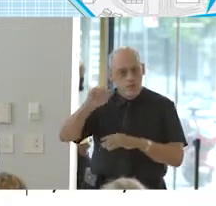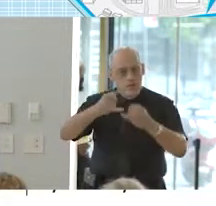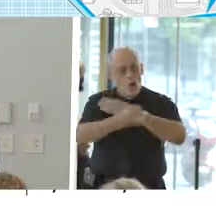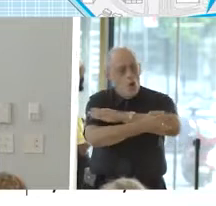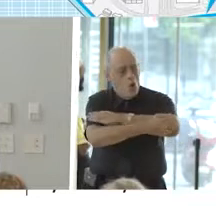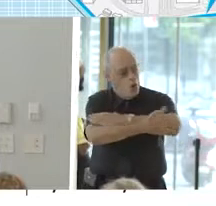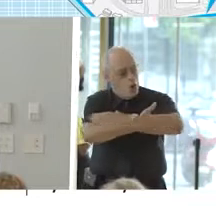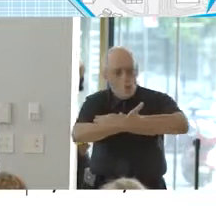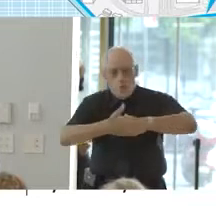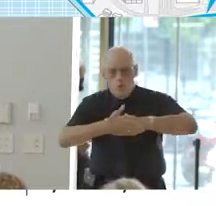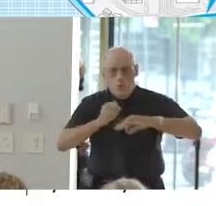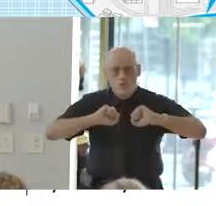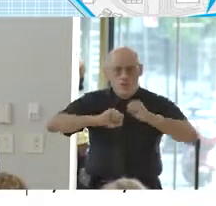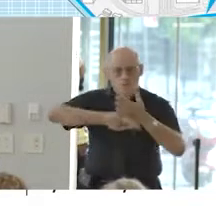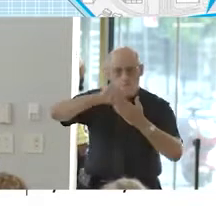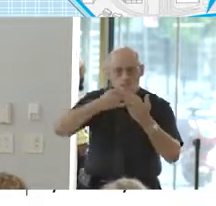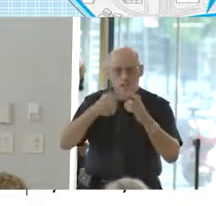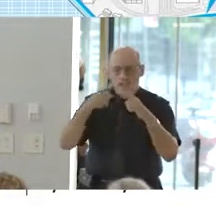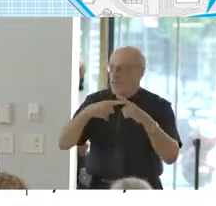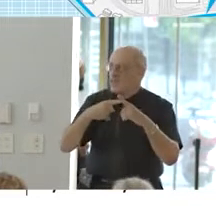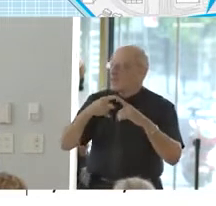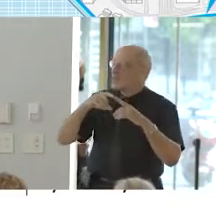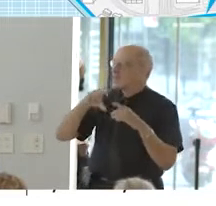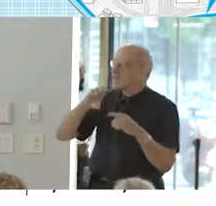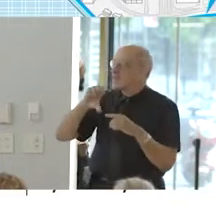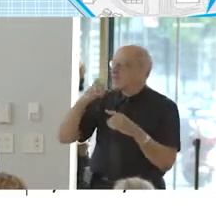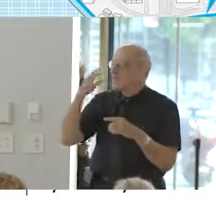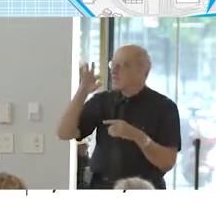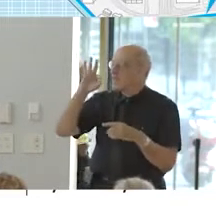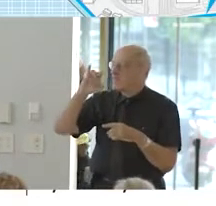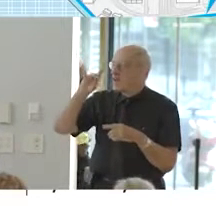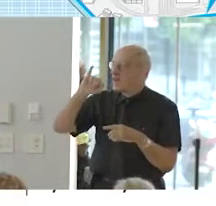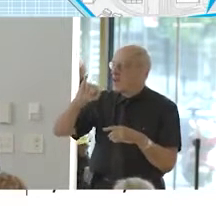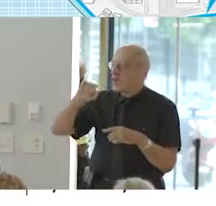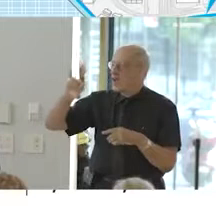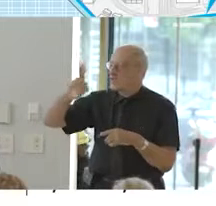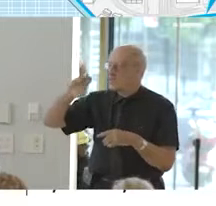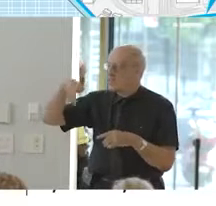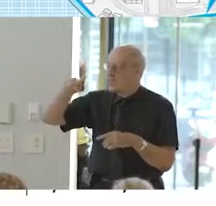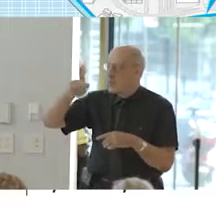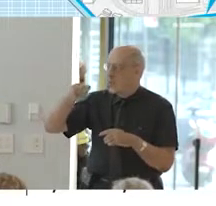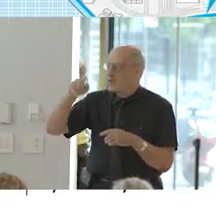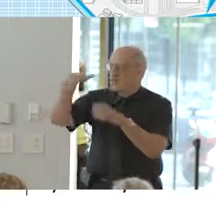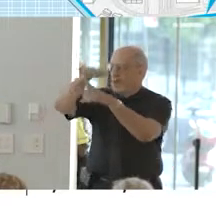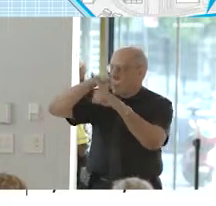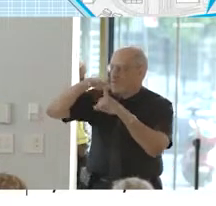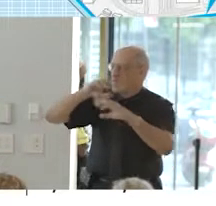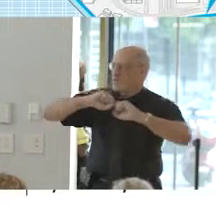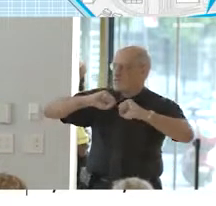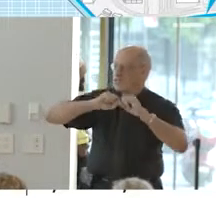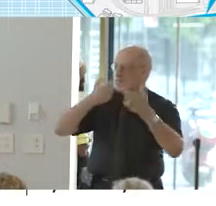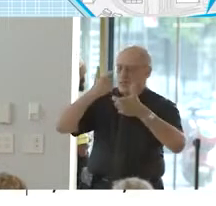Project, and then the FIDI Seaport Climate Resiliency Master Plan. All 3 of those projects are